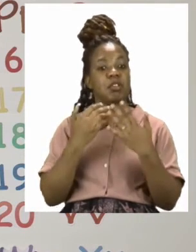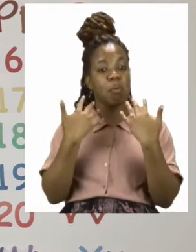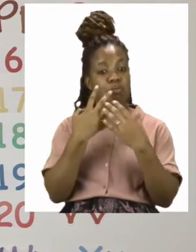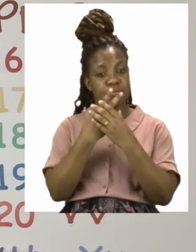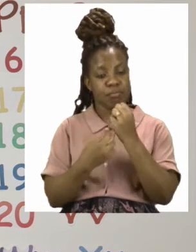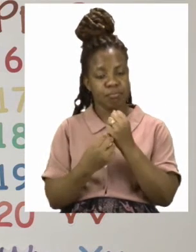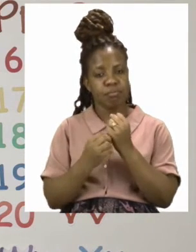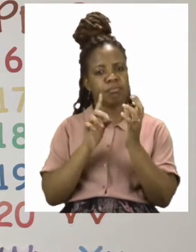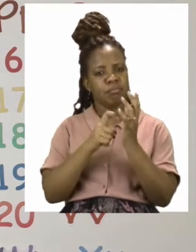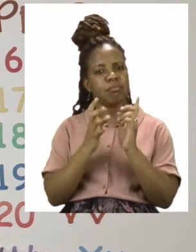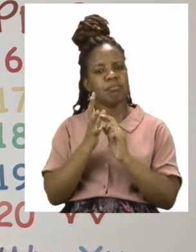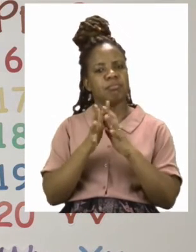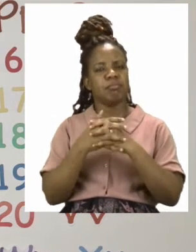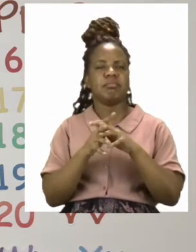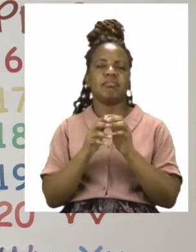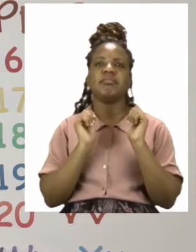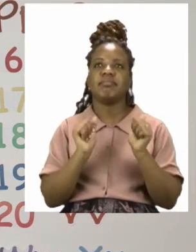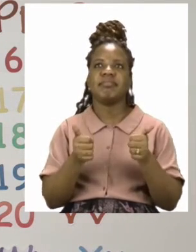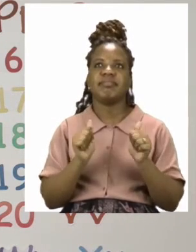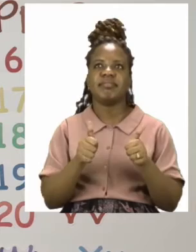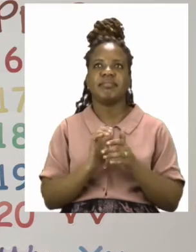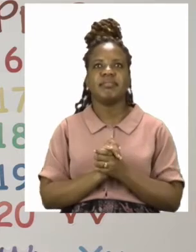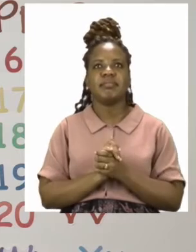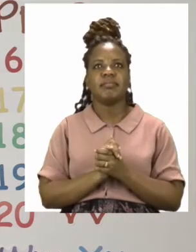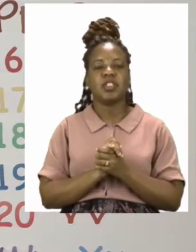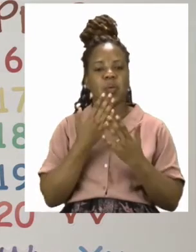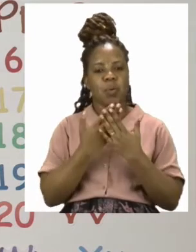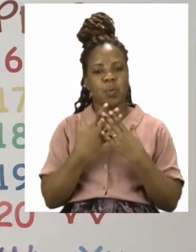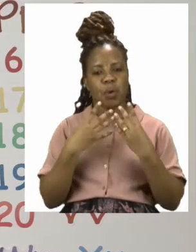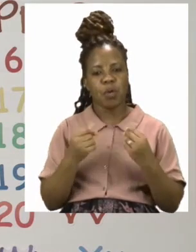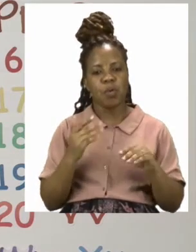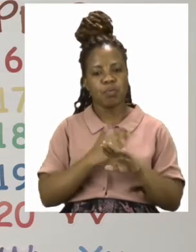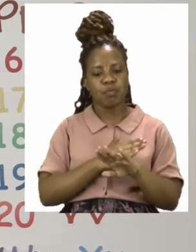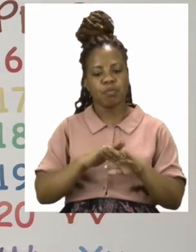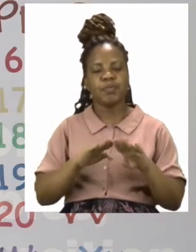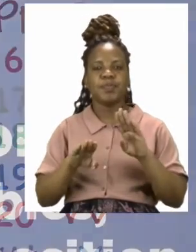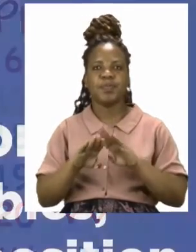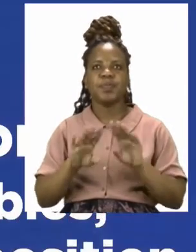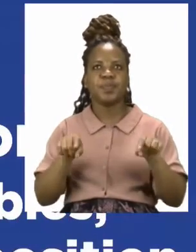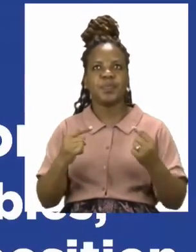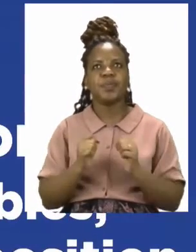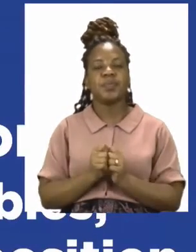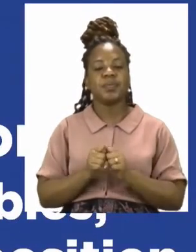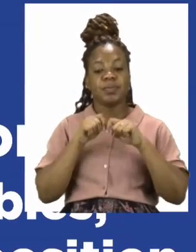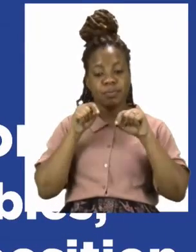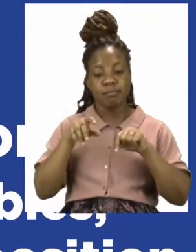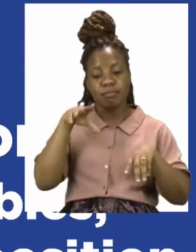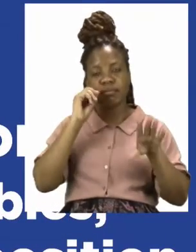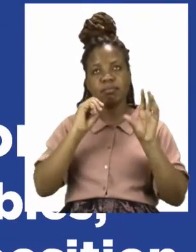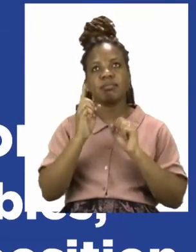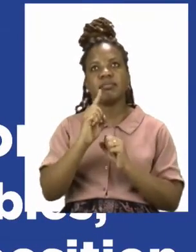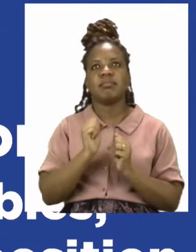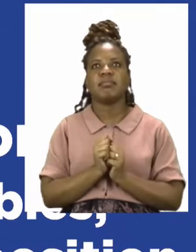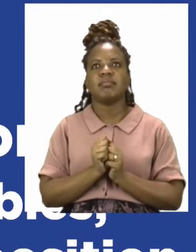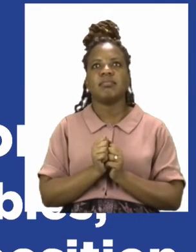sanitized nicely. Make sure your hands are dry before you touch anything else. For today's lesson,